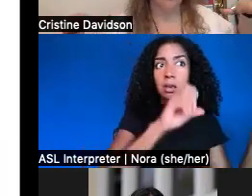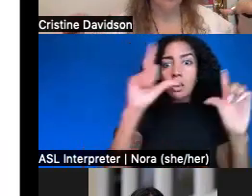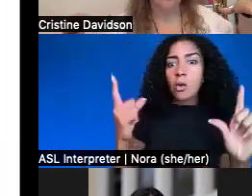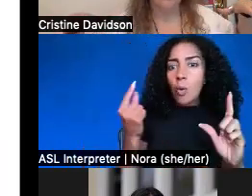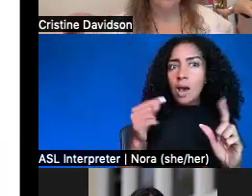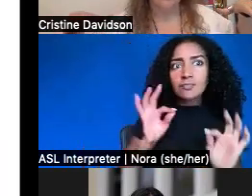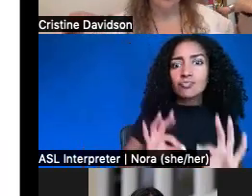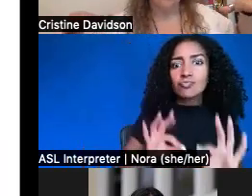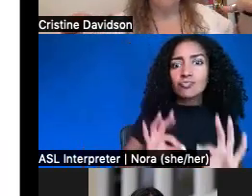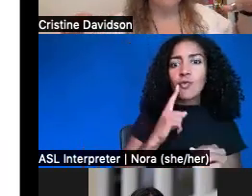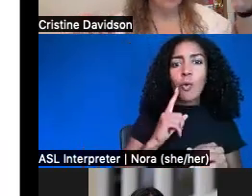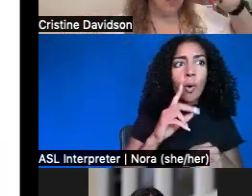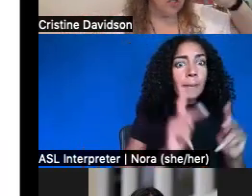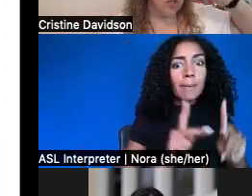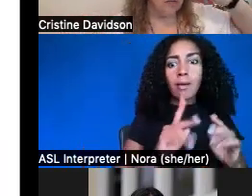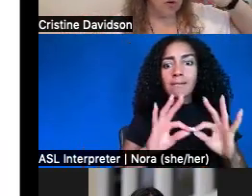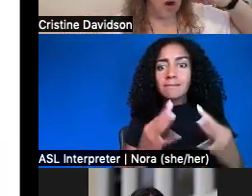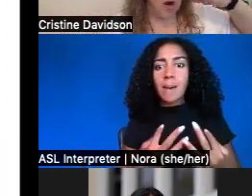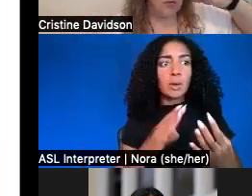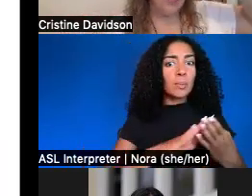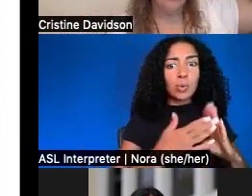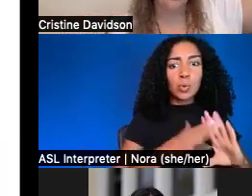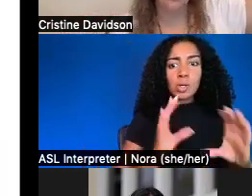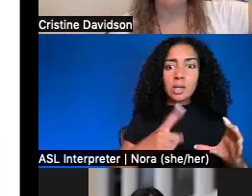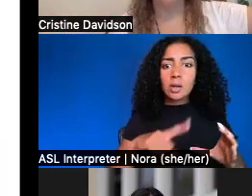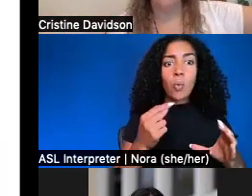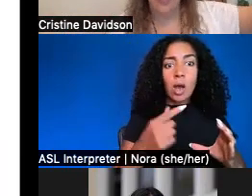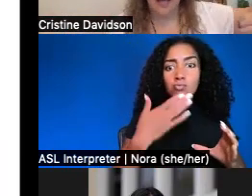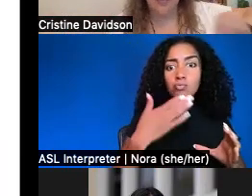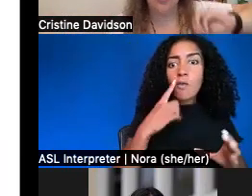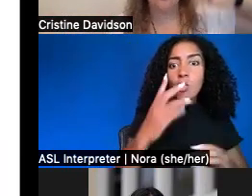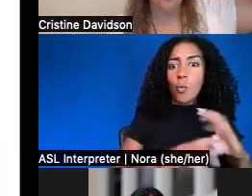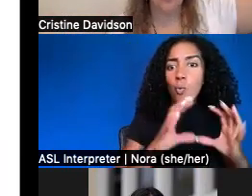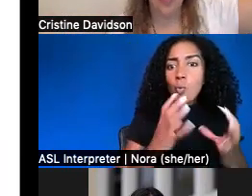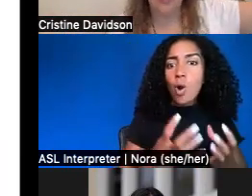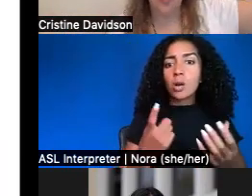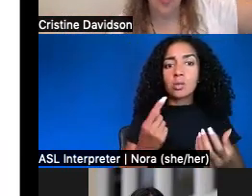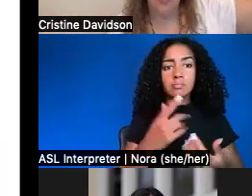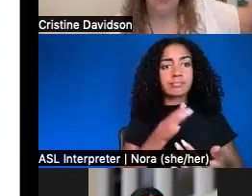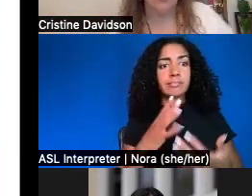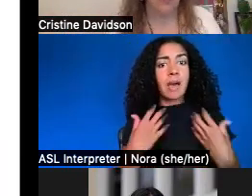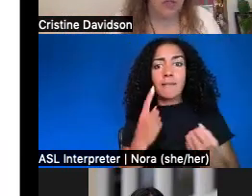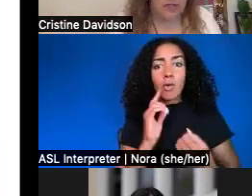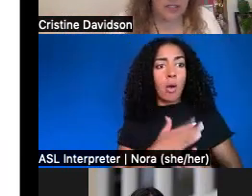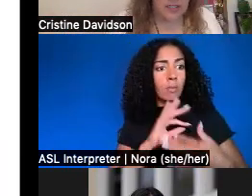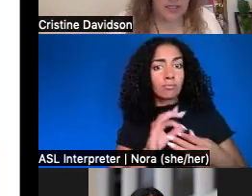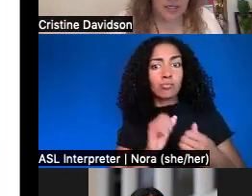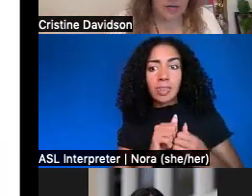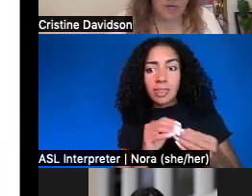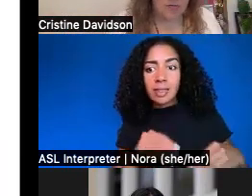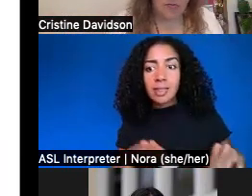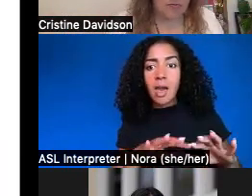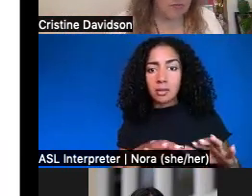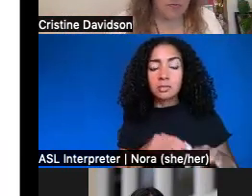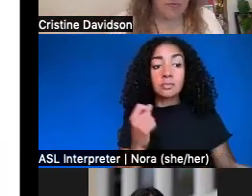for the world, what is good for our relationship to the land, right? Because one of the things